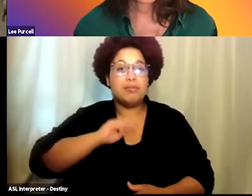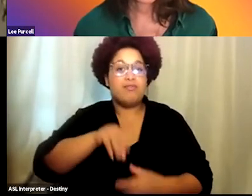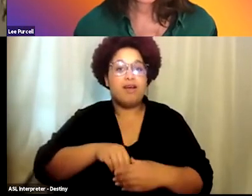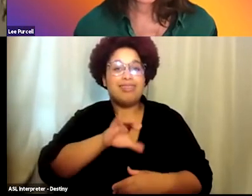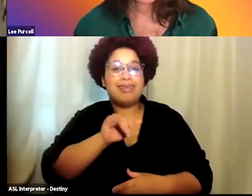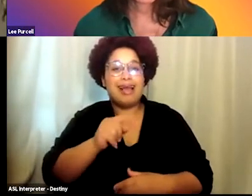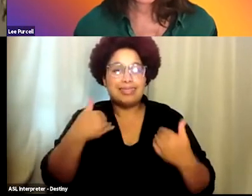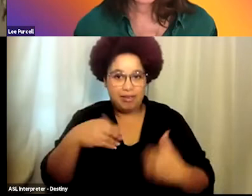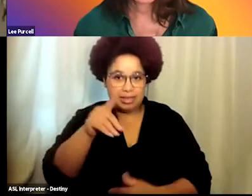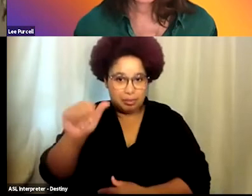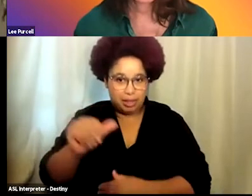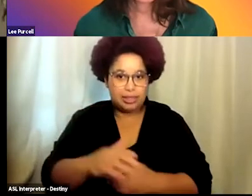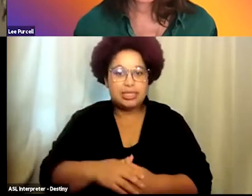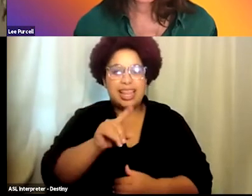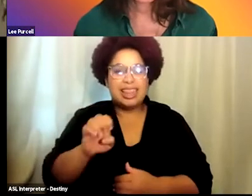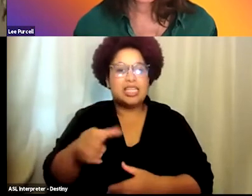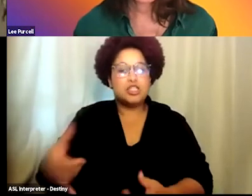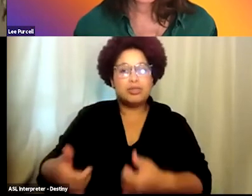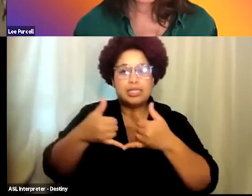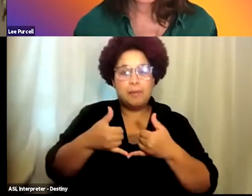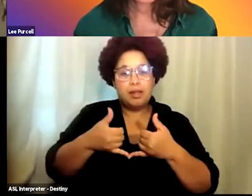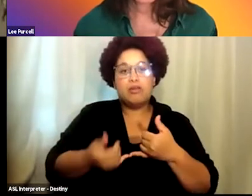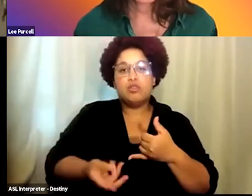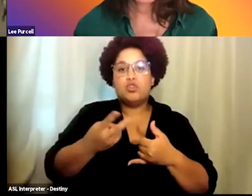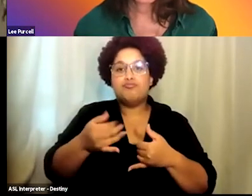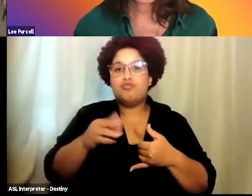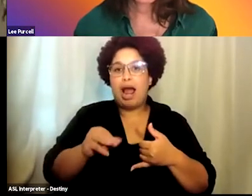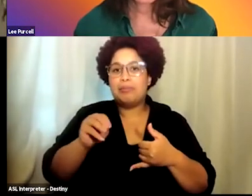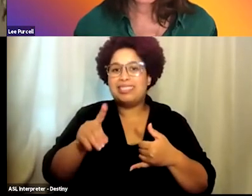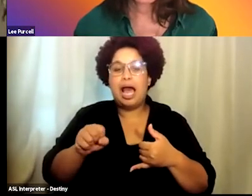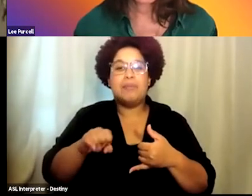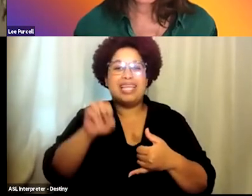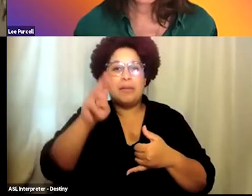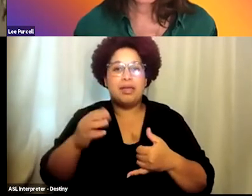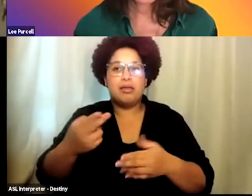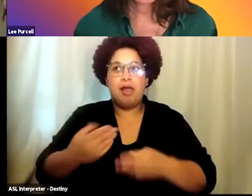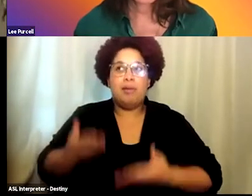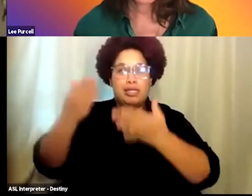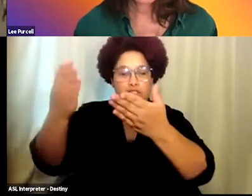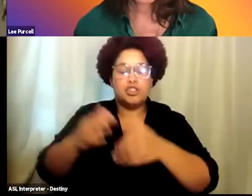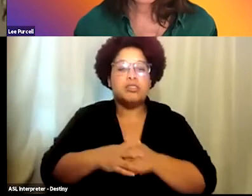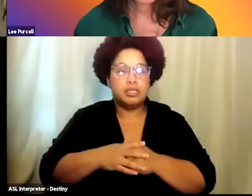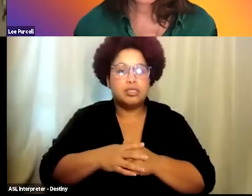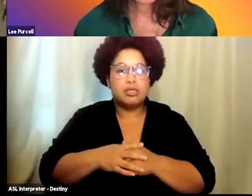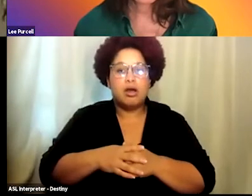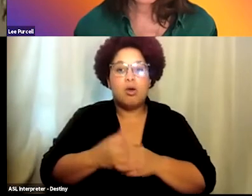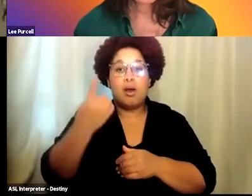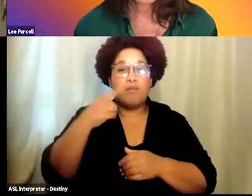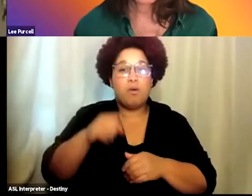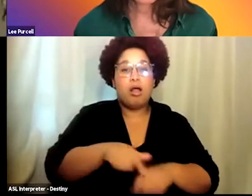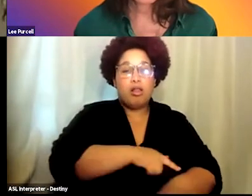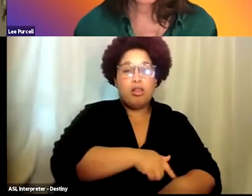had disabilities. Lee is the recipient of 2 Primetime Emmy nominations, her first being for Long Road Home,